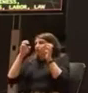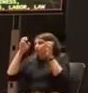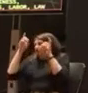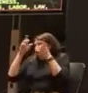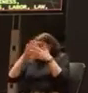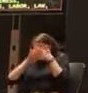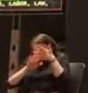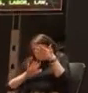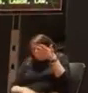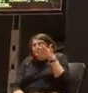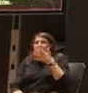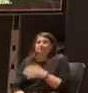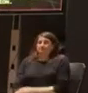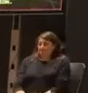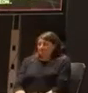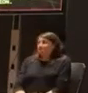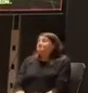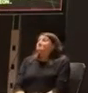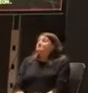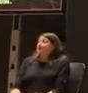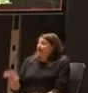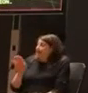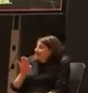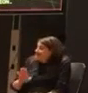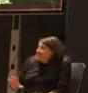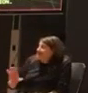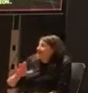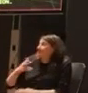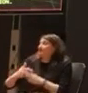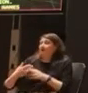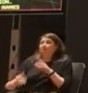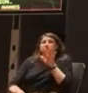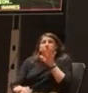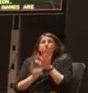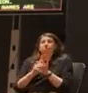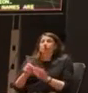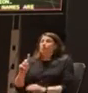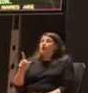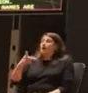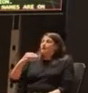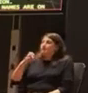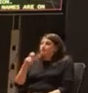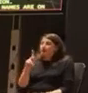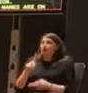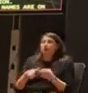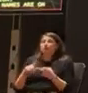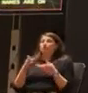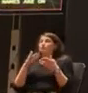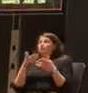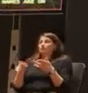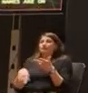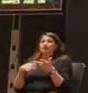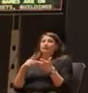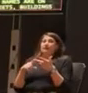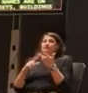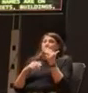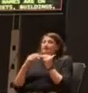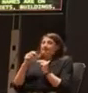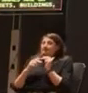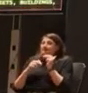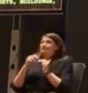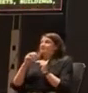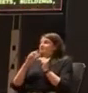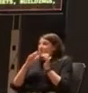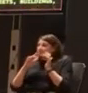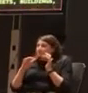education. Their names are on parks, streets, buildings, a bridge, and